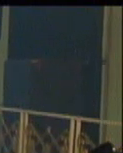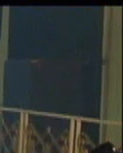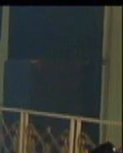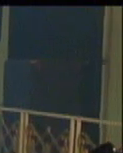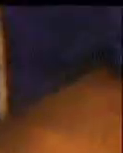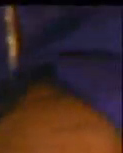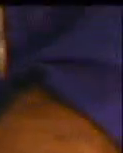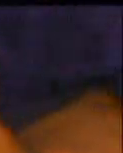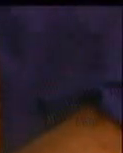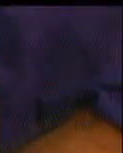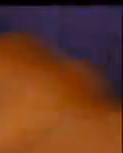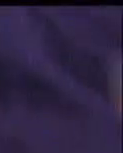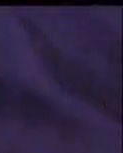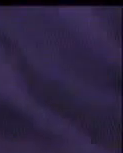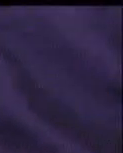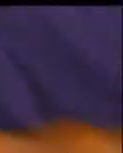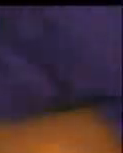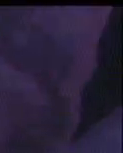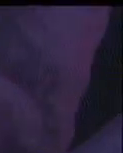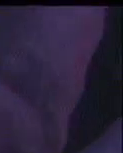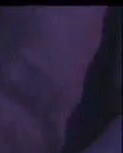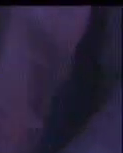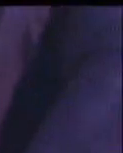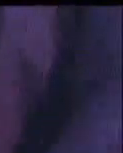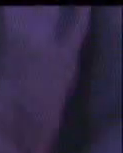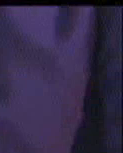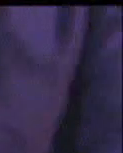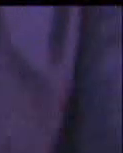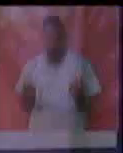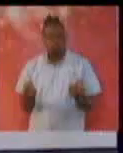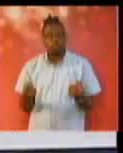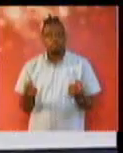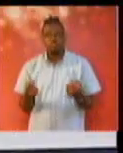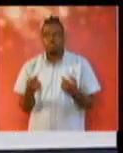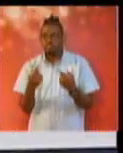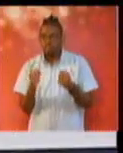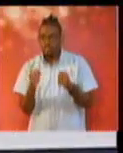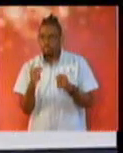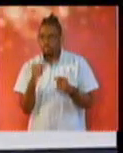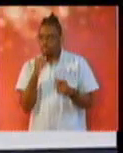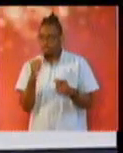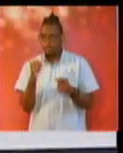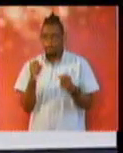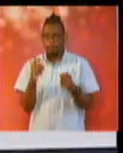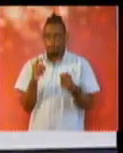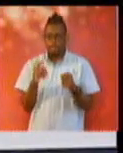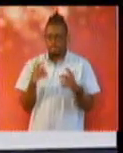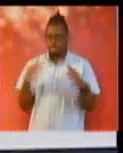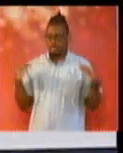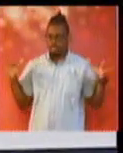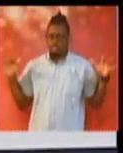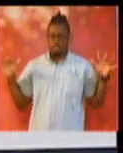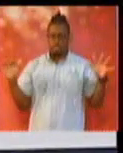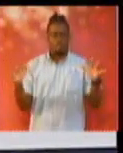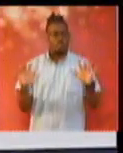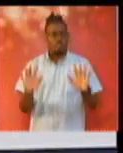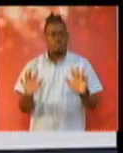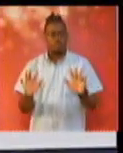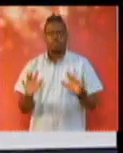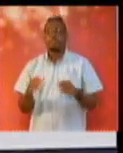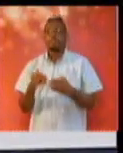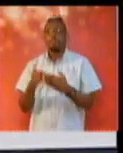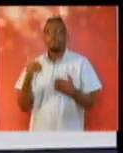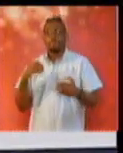to affect their spirits and suggested low-risk activity. Whilst it is traditional to invite or